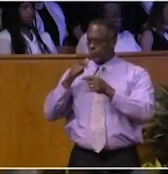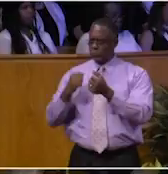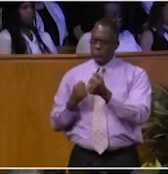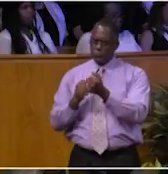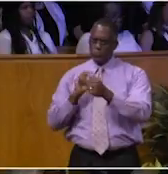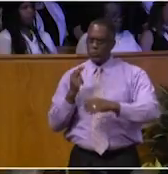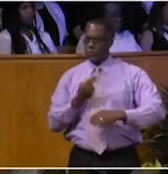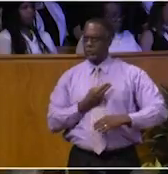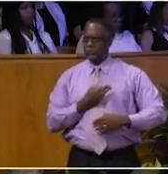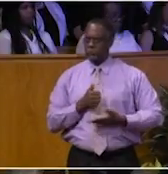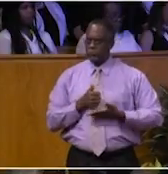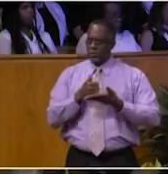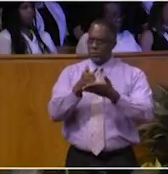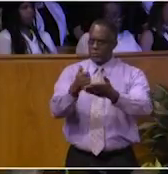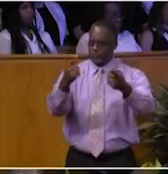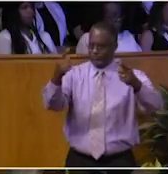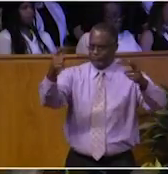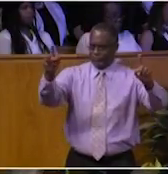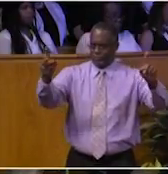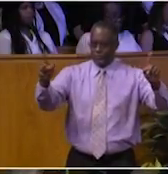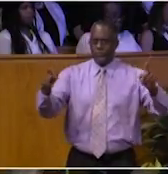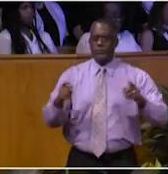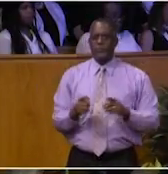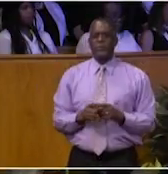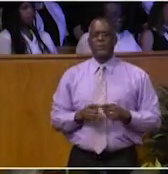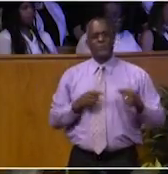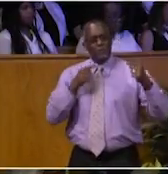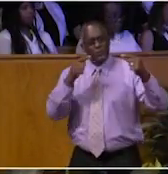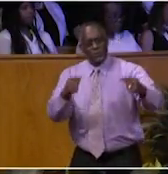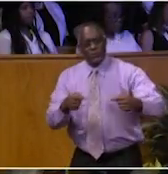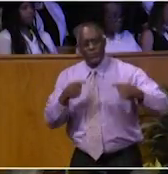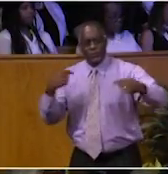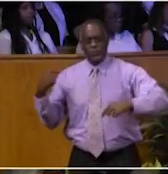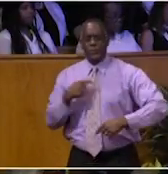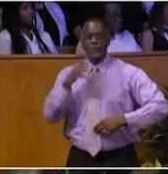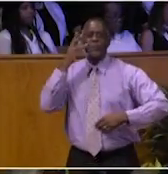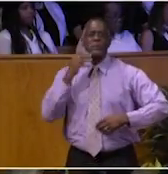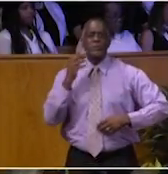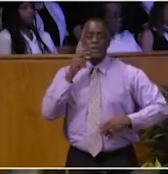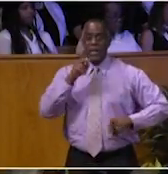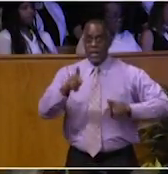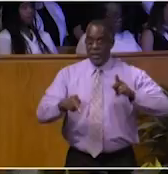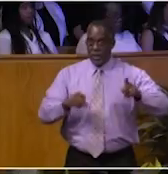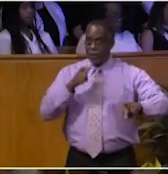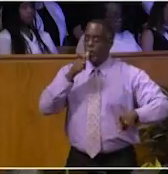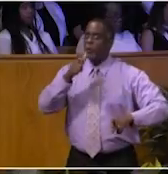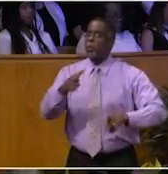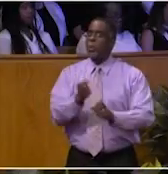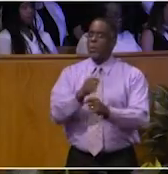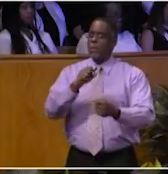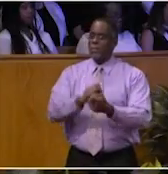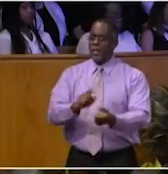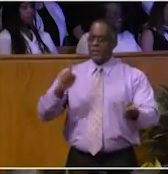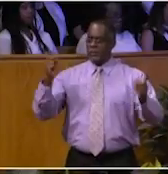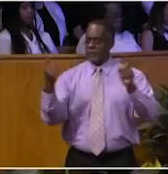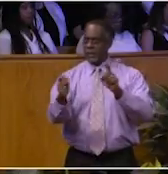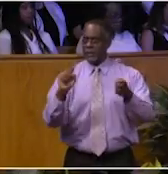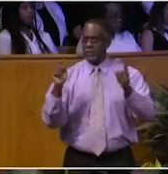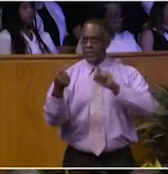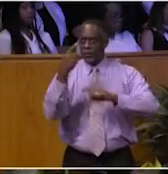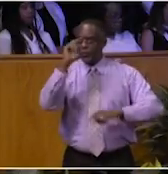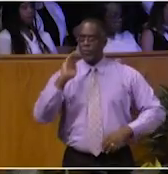the trials and the tribulations we've gone through, and the people who have made the difference in our